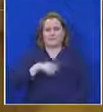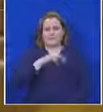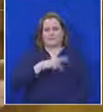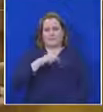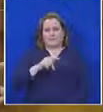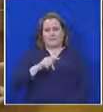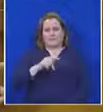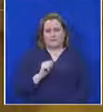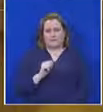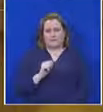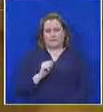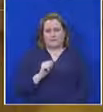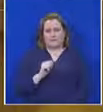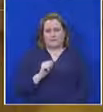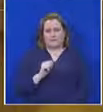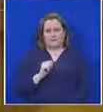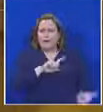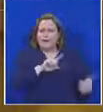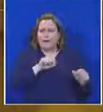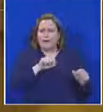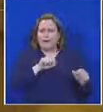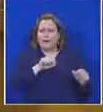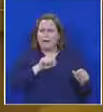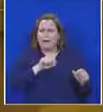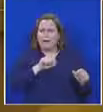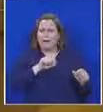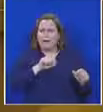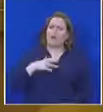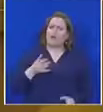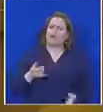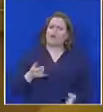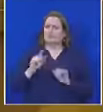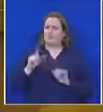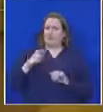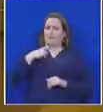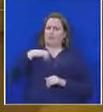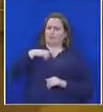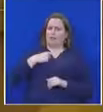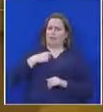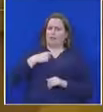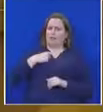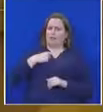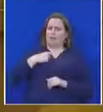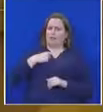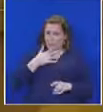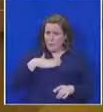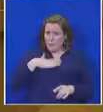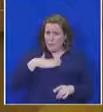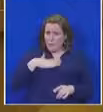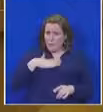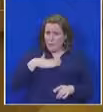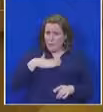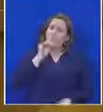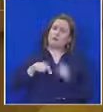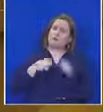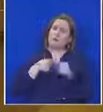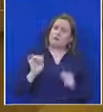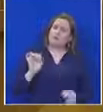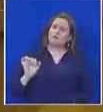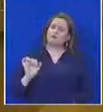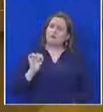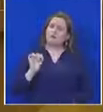to argue that we say that we are inviting her on a personal capacity. We are saying that she must come and speak about her experiences as